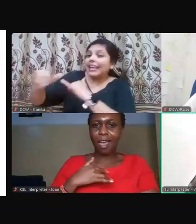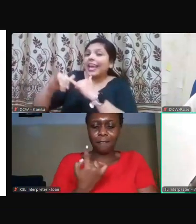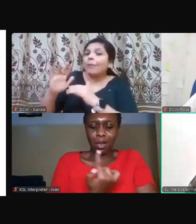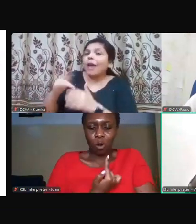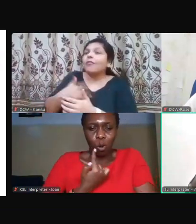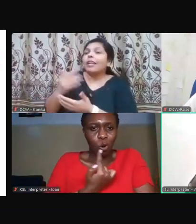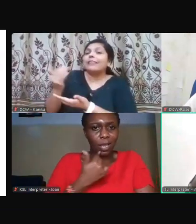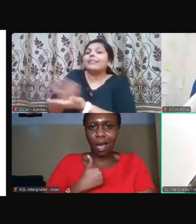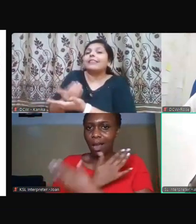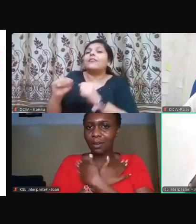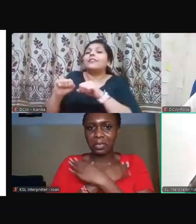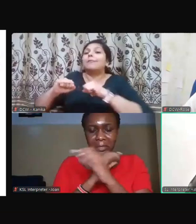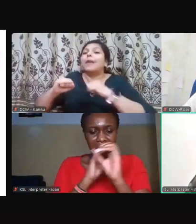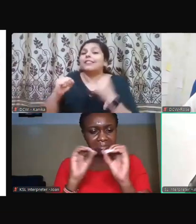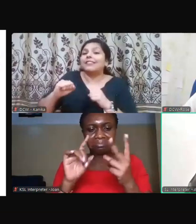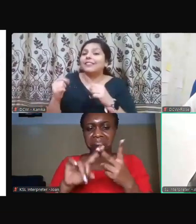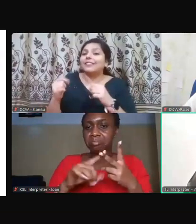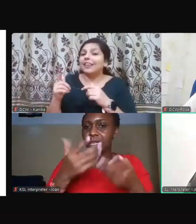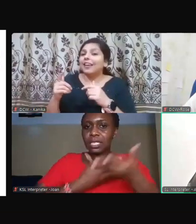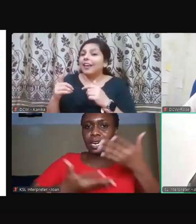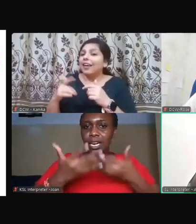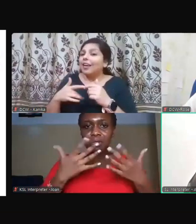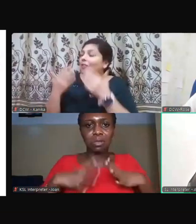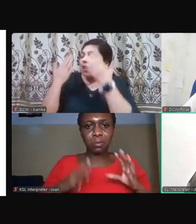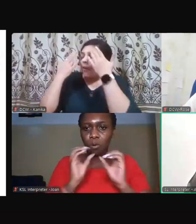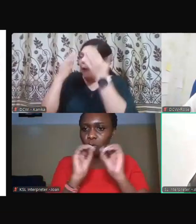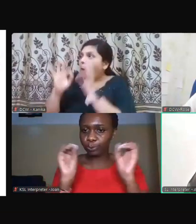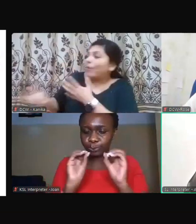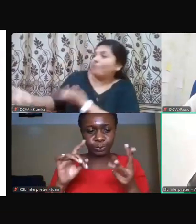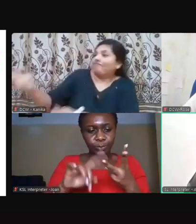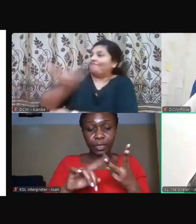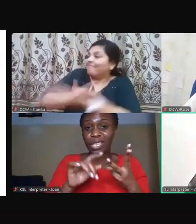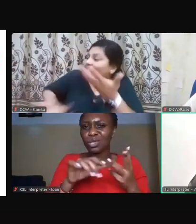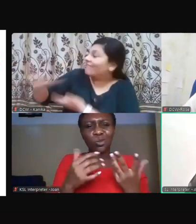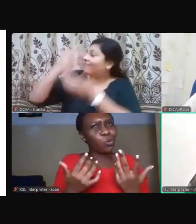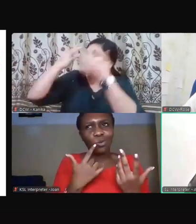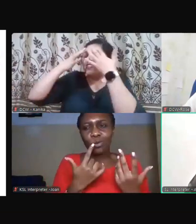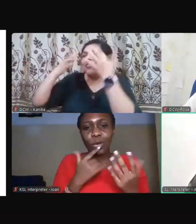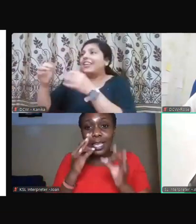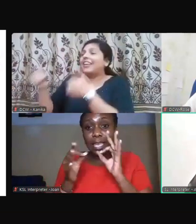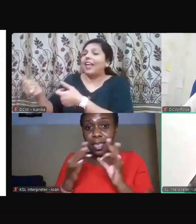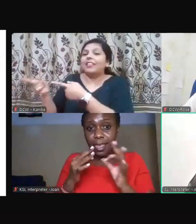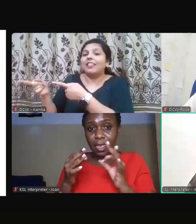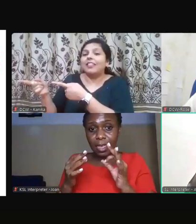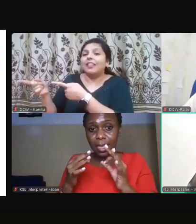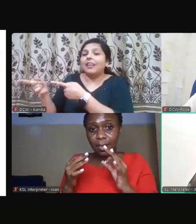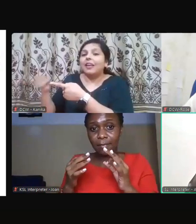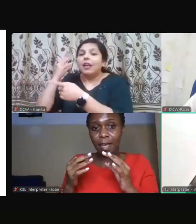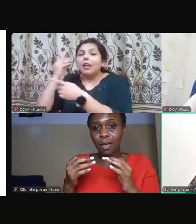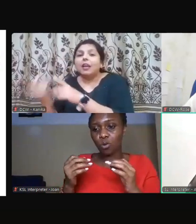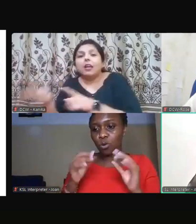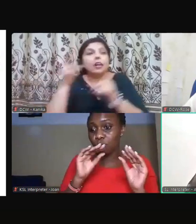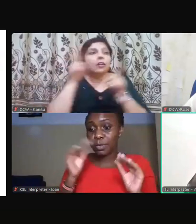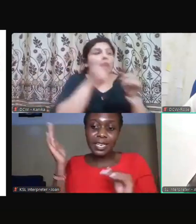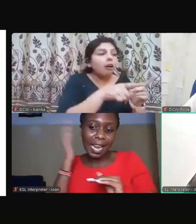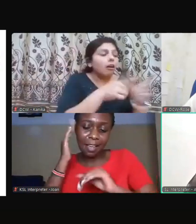have friends. I could not interact with anyone. So on the other hand, if I had a deaf school that I was a part of, I would feel that that